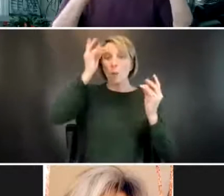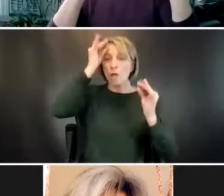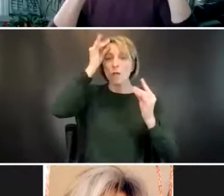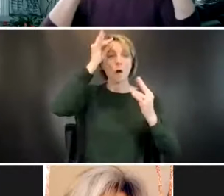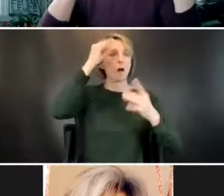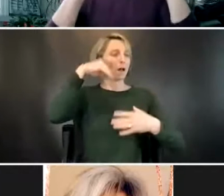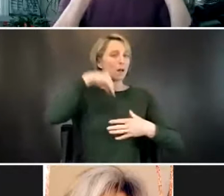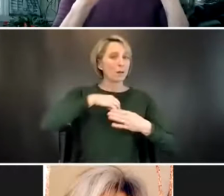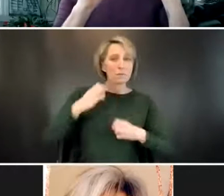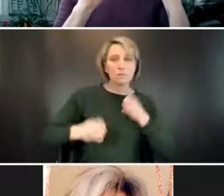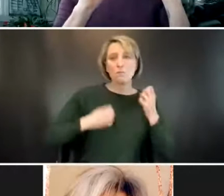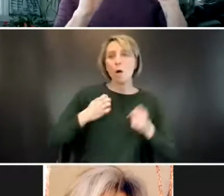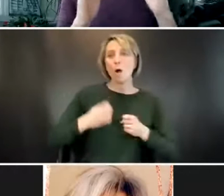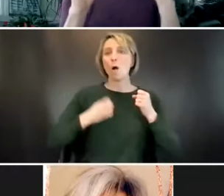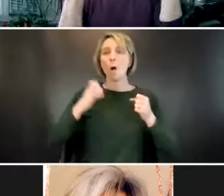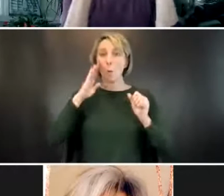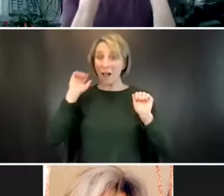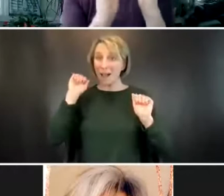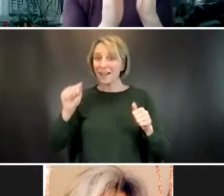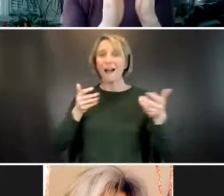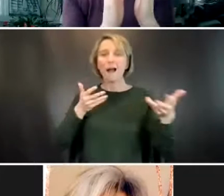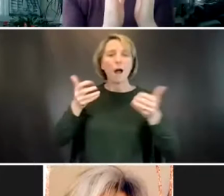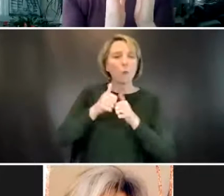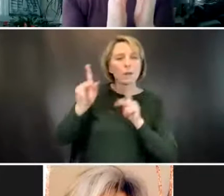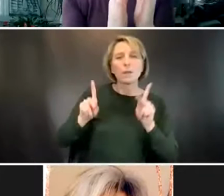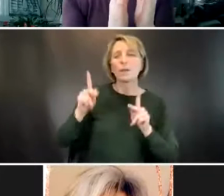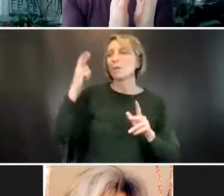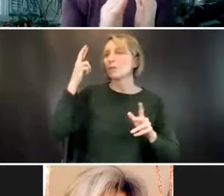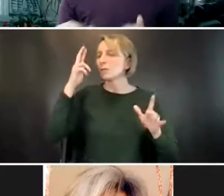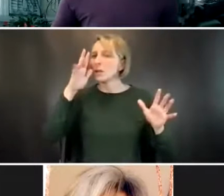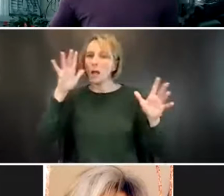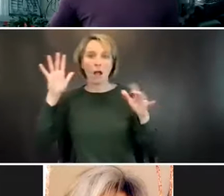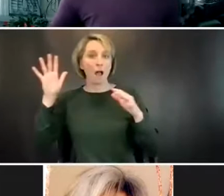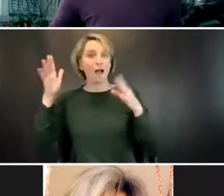is going to go towards surviving. So become very narrowly